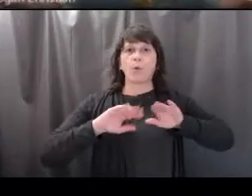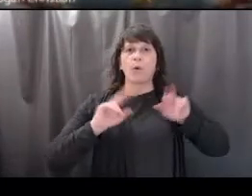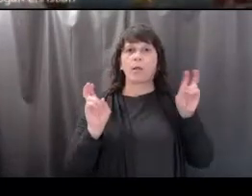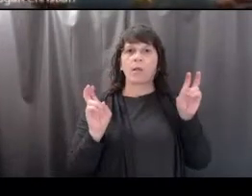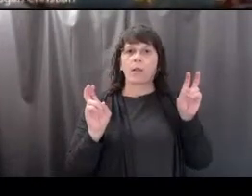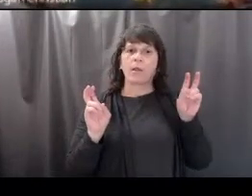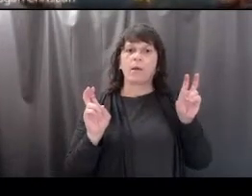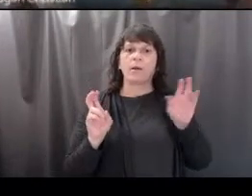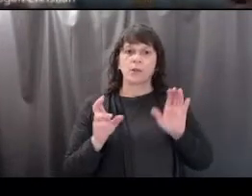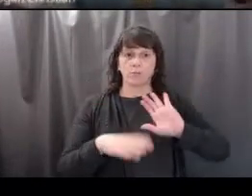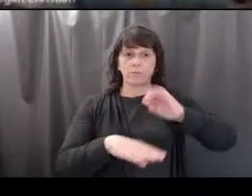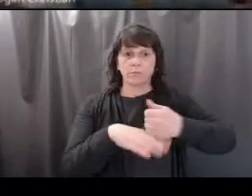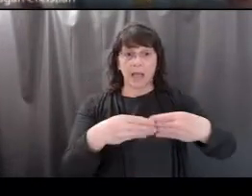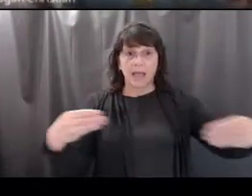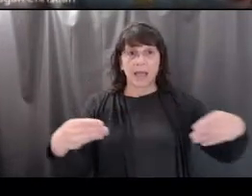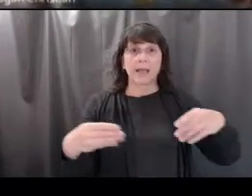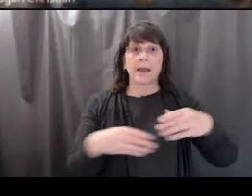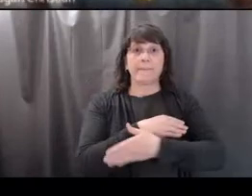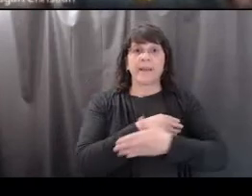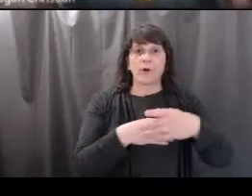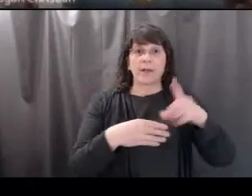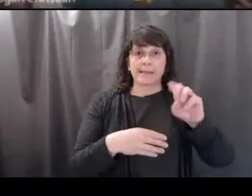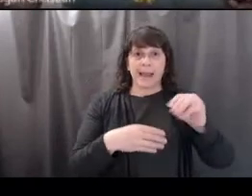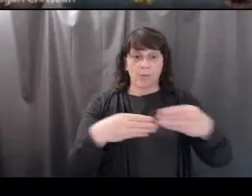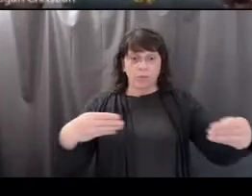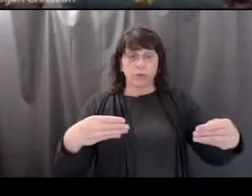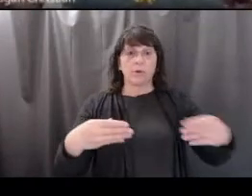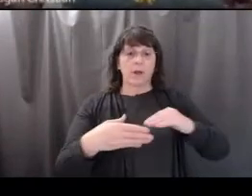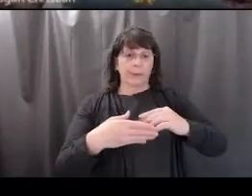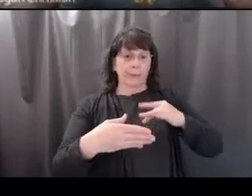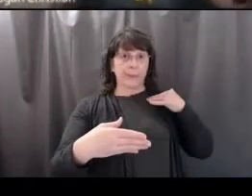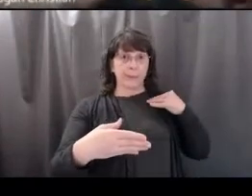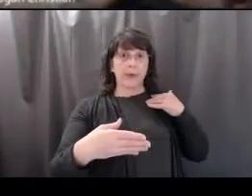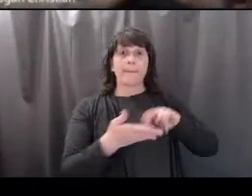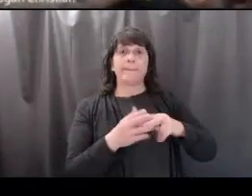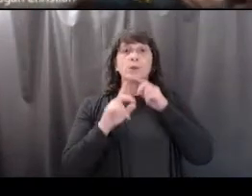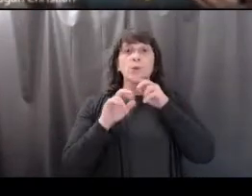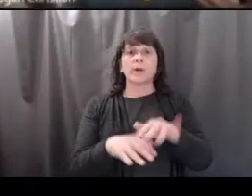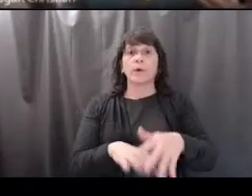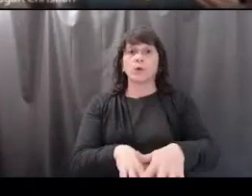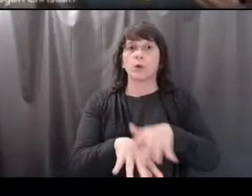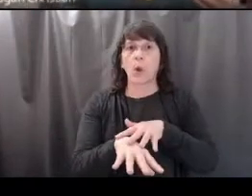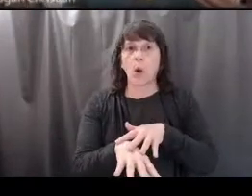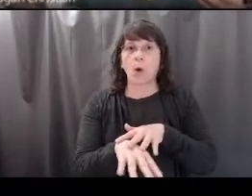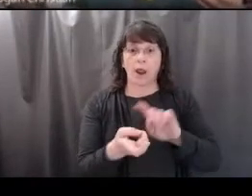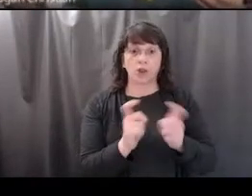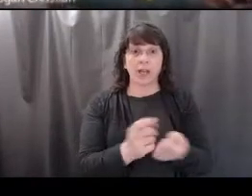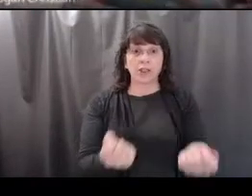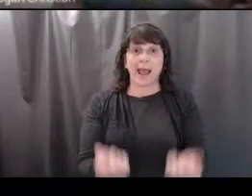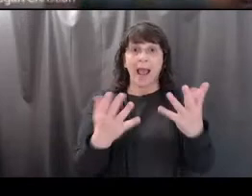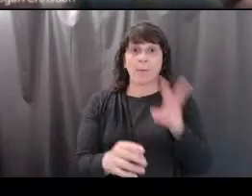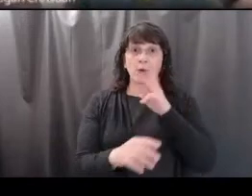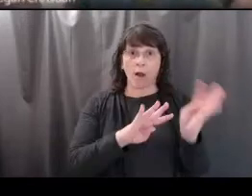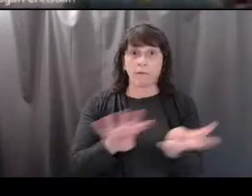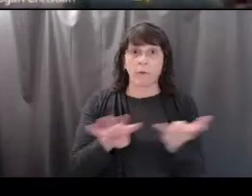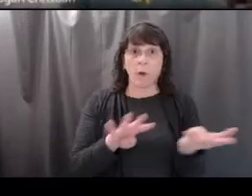created a beaver dam here, and that has slowed the river down, which changed the stream flow. It changed the amount of water moving past a given point